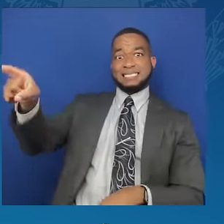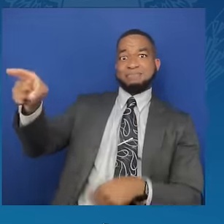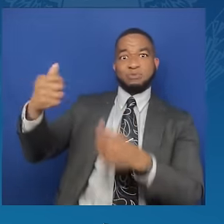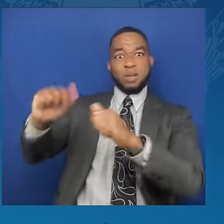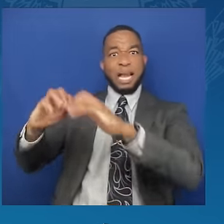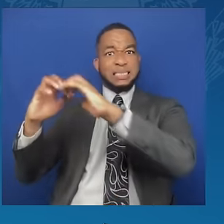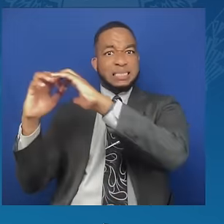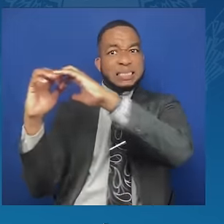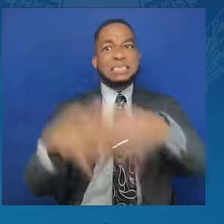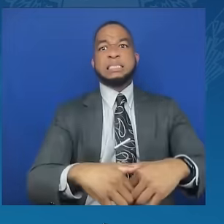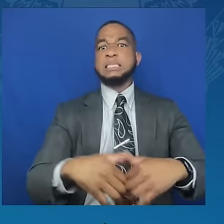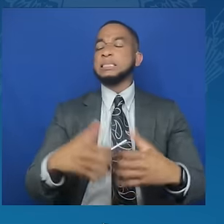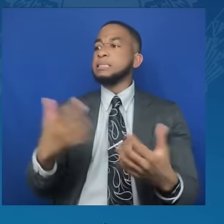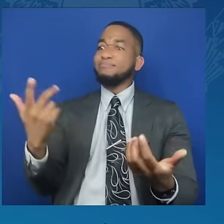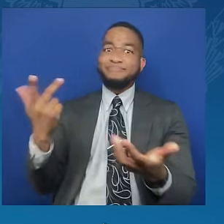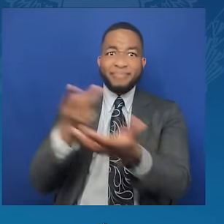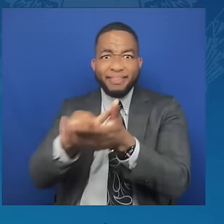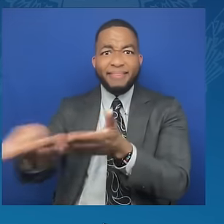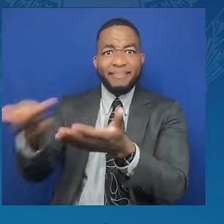and brown students.